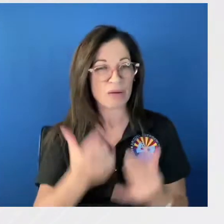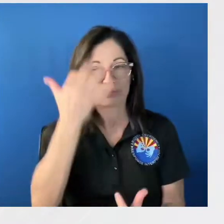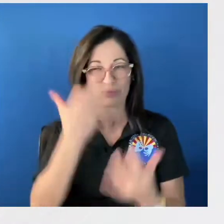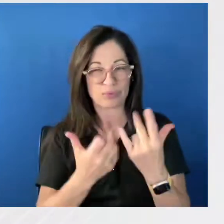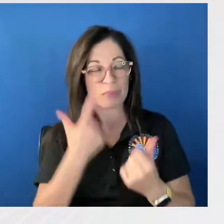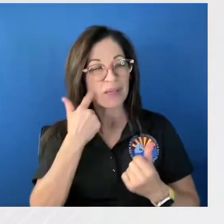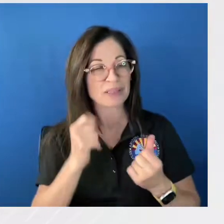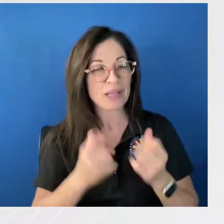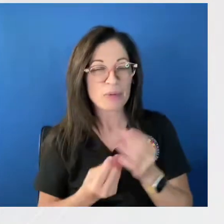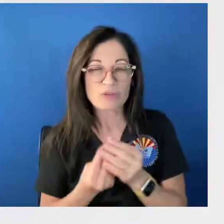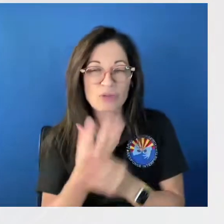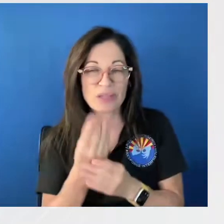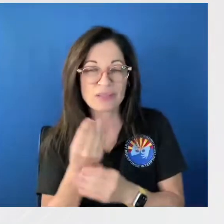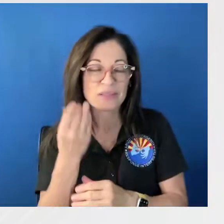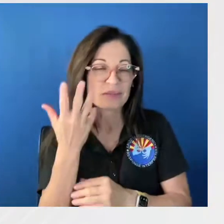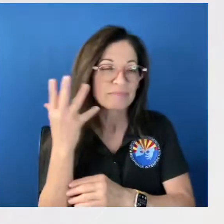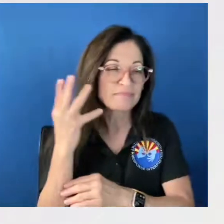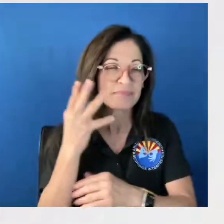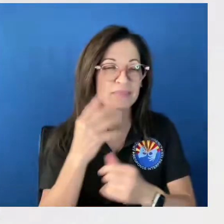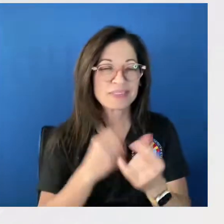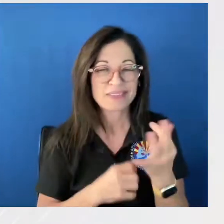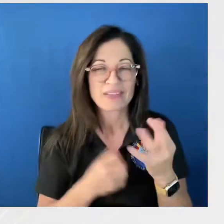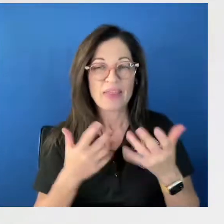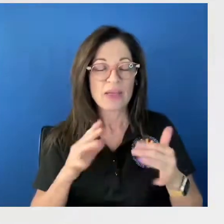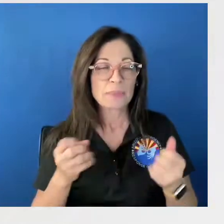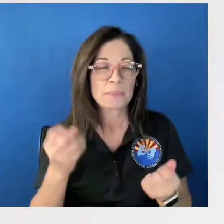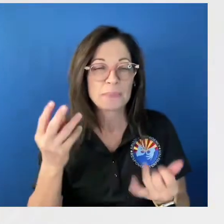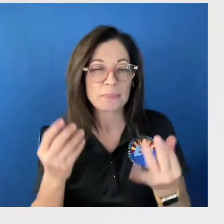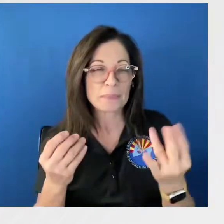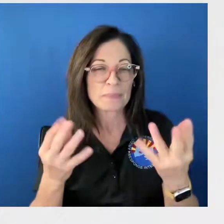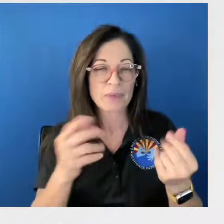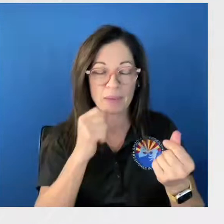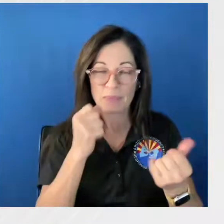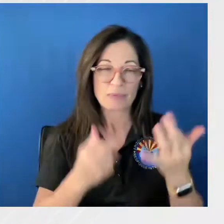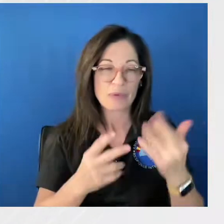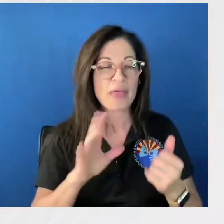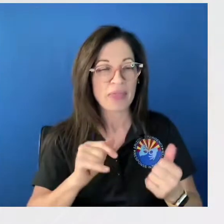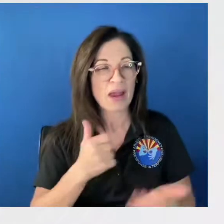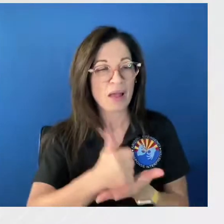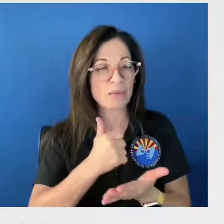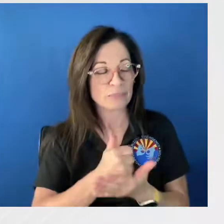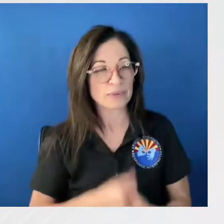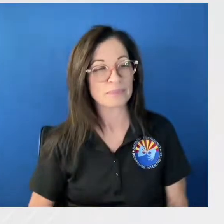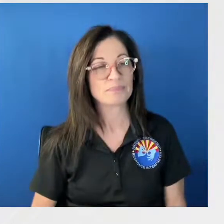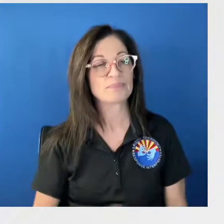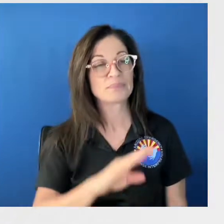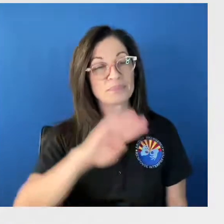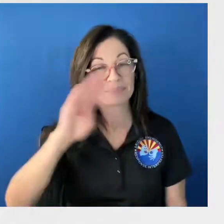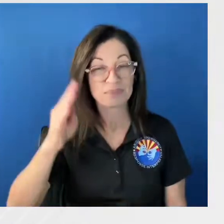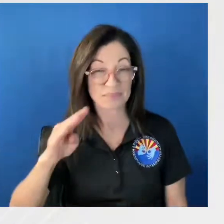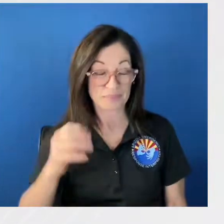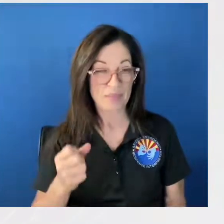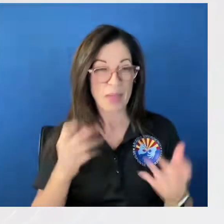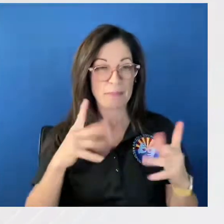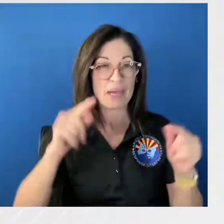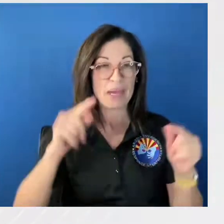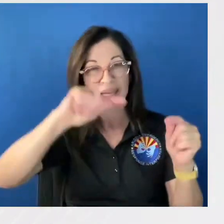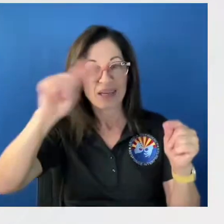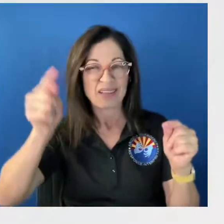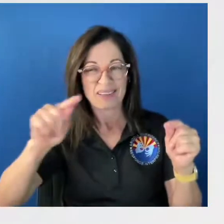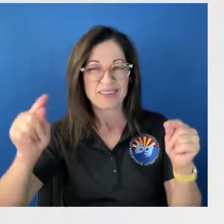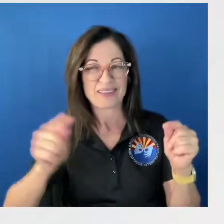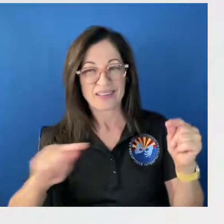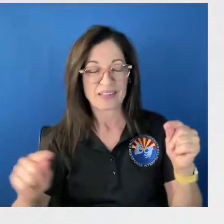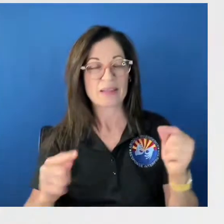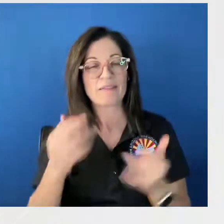down. So it's very advantageous. Same story as you come back around over here. Again, a lot of fingers. The crews are able to get in there, and they're